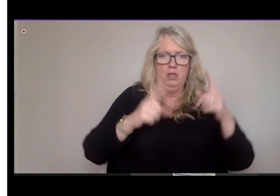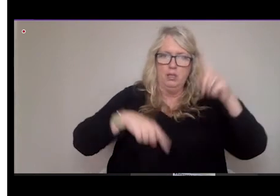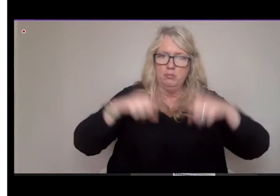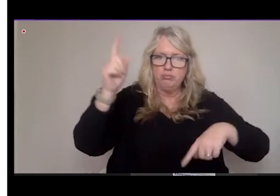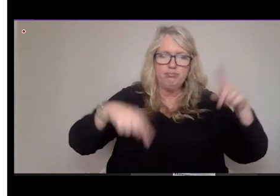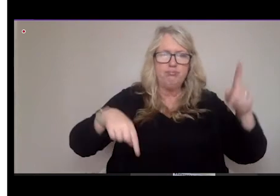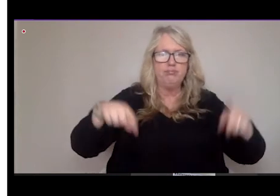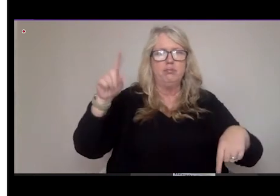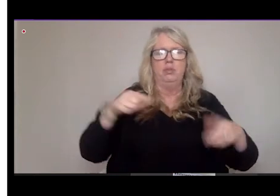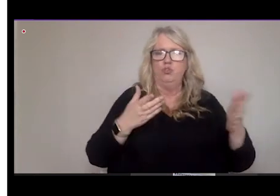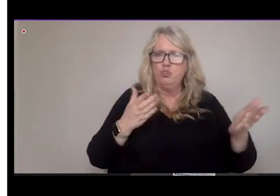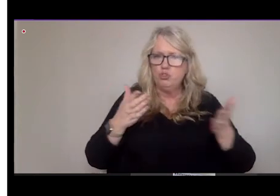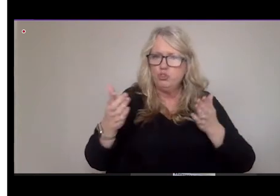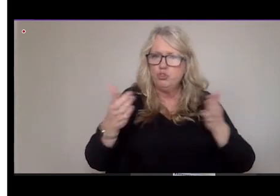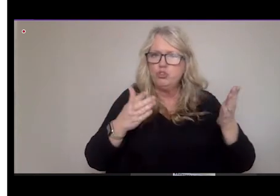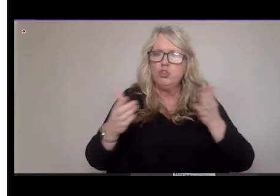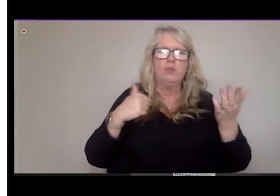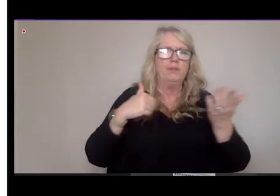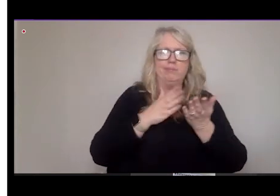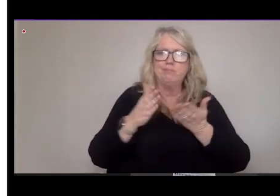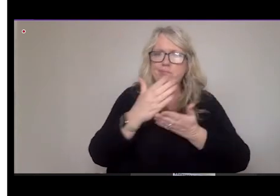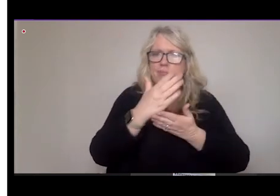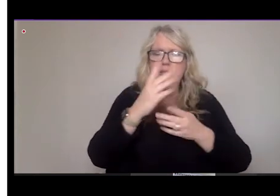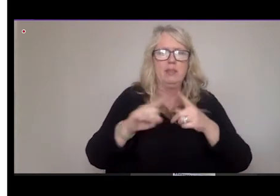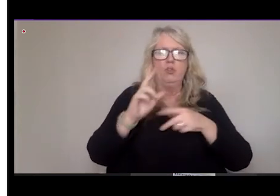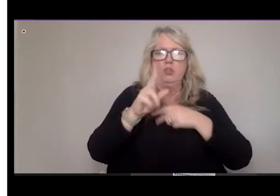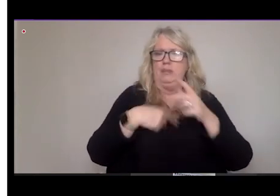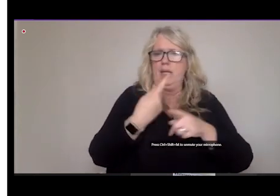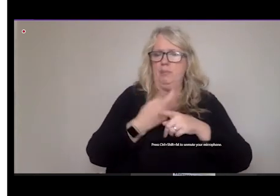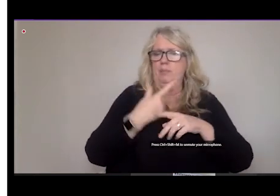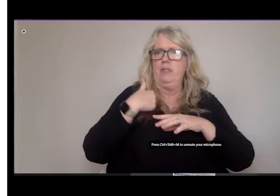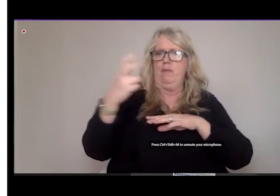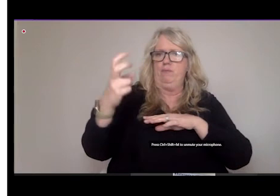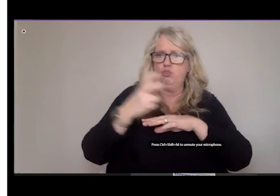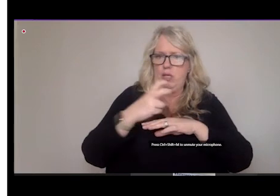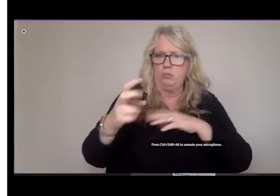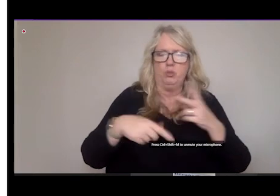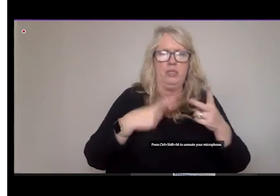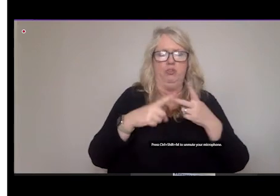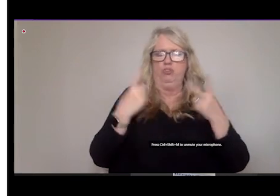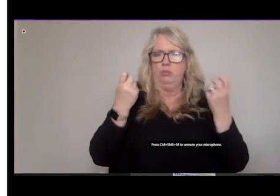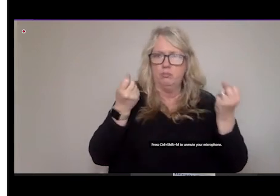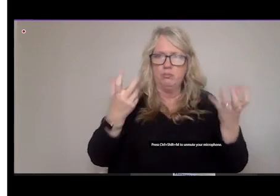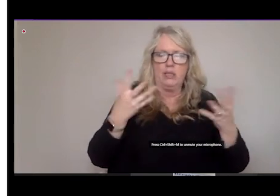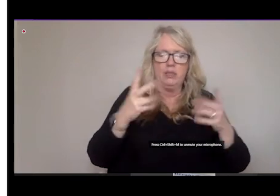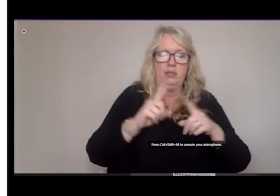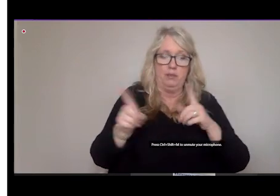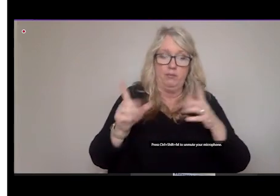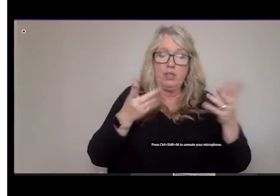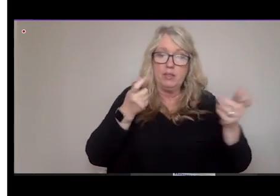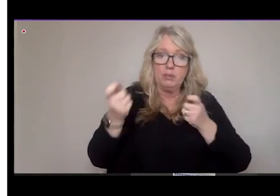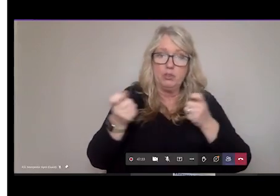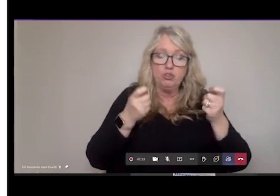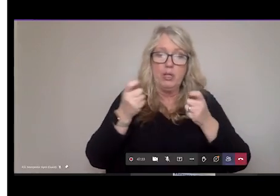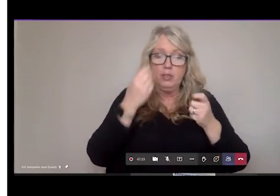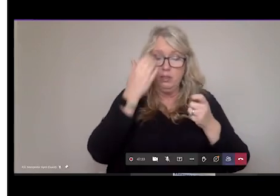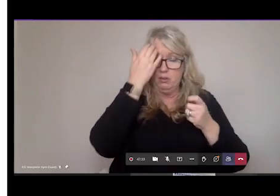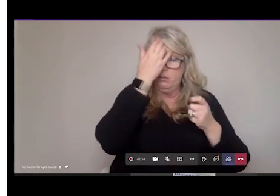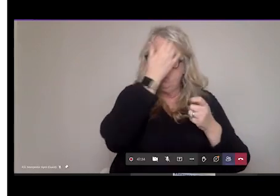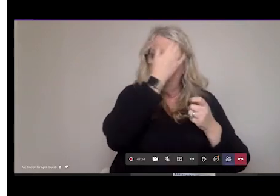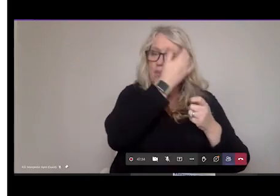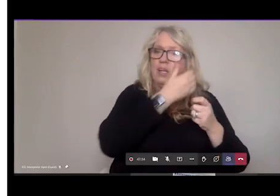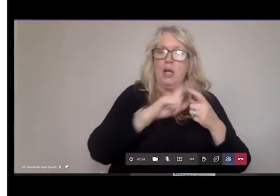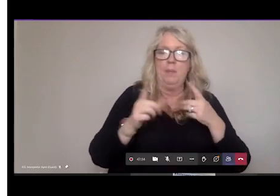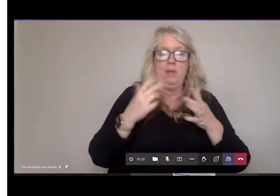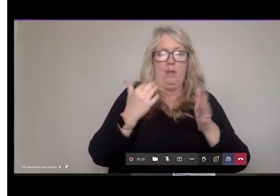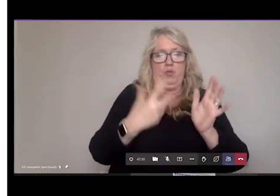Surrounded by the maze of different services, the maze of different transportation providers, the maze of different